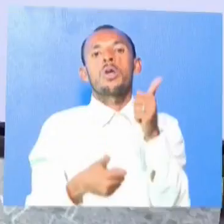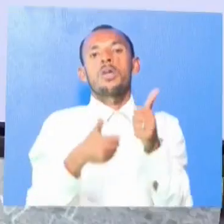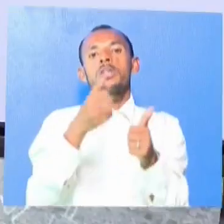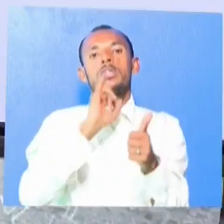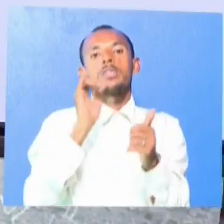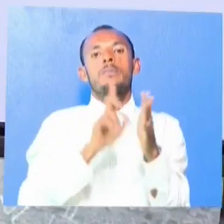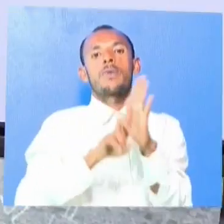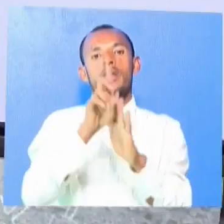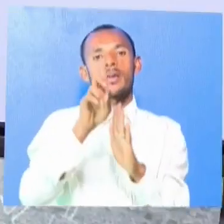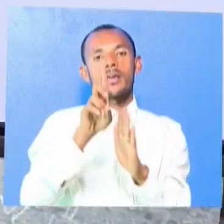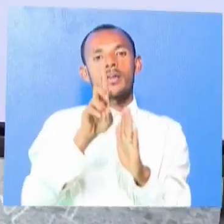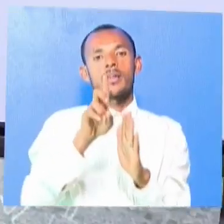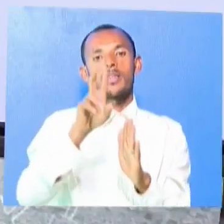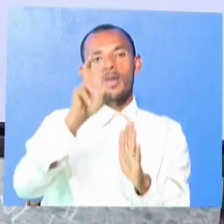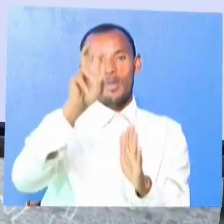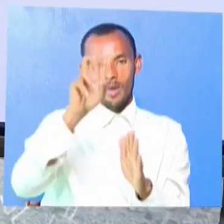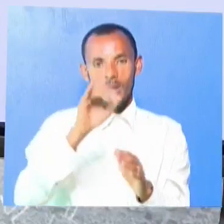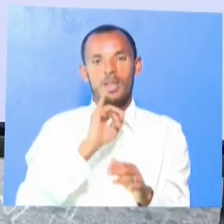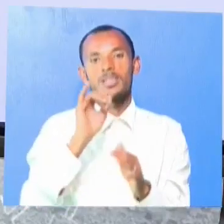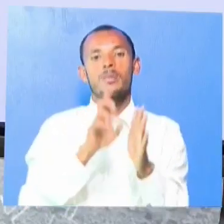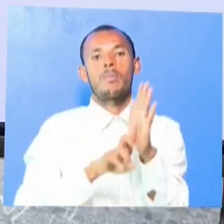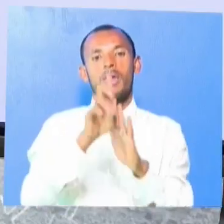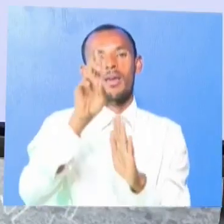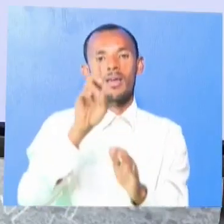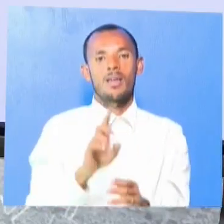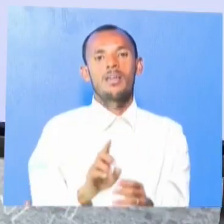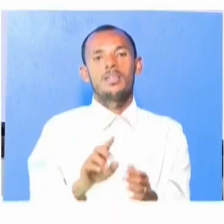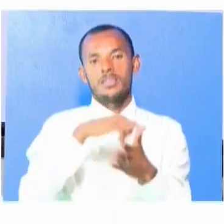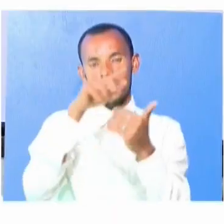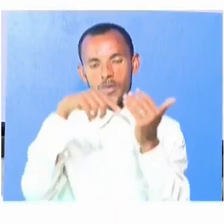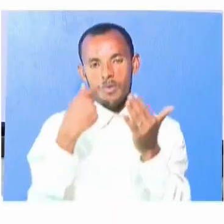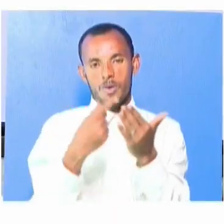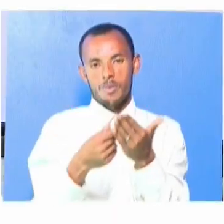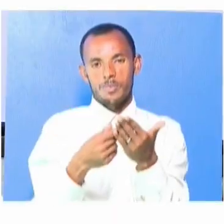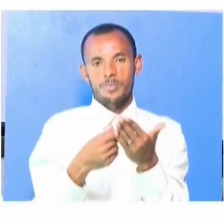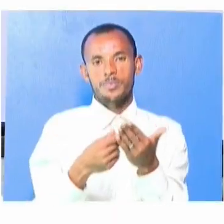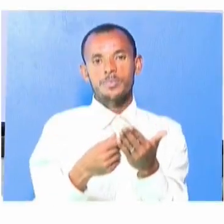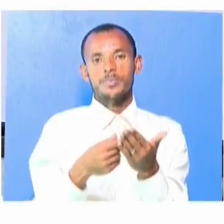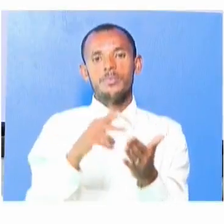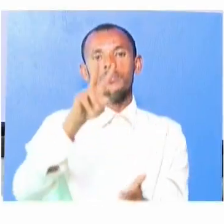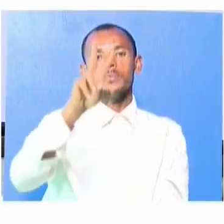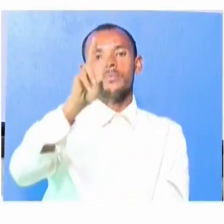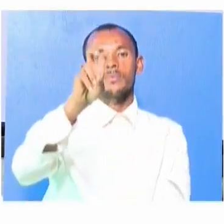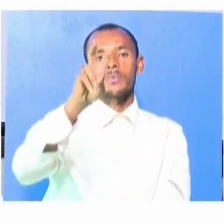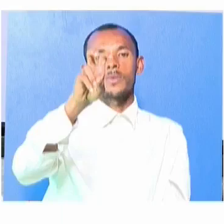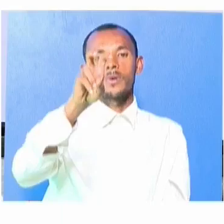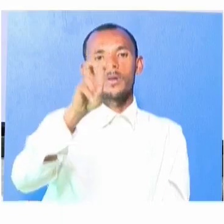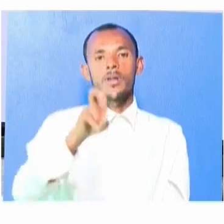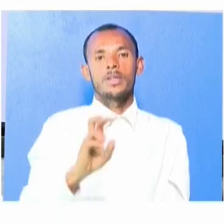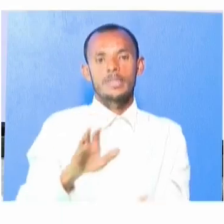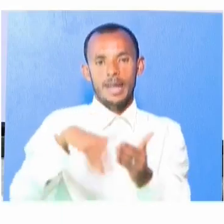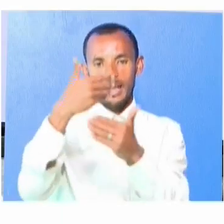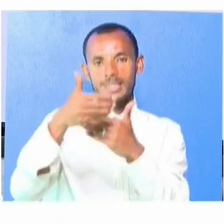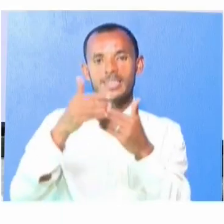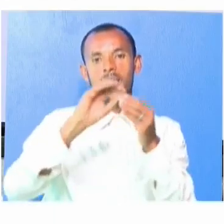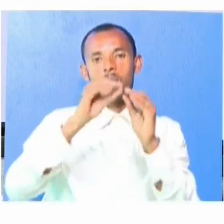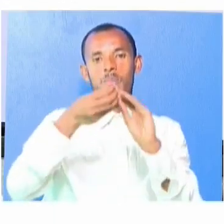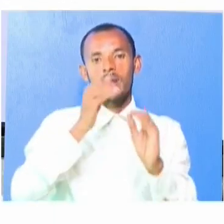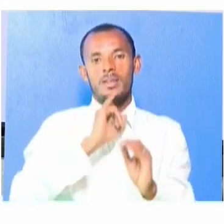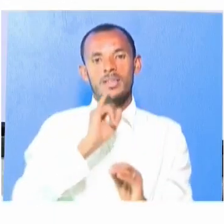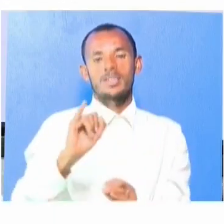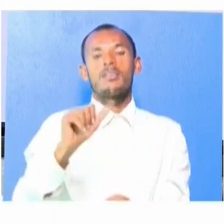bigger? Good, 20 is bigger. Therefore, 20. The next number